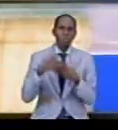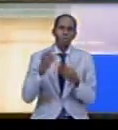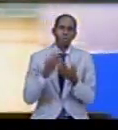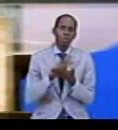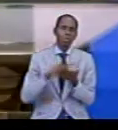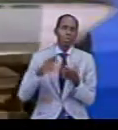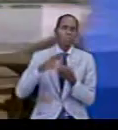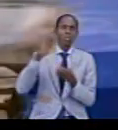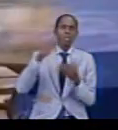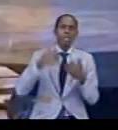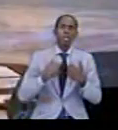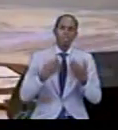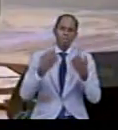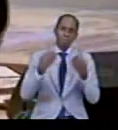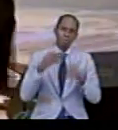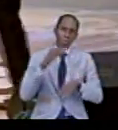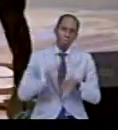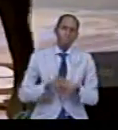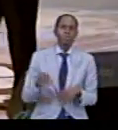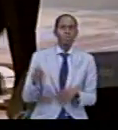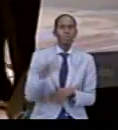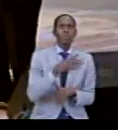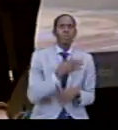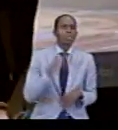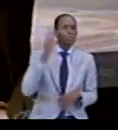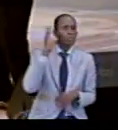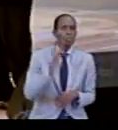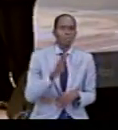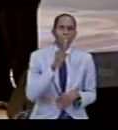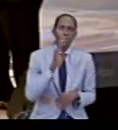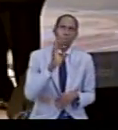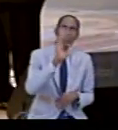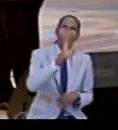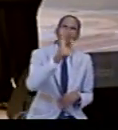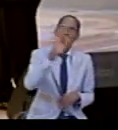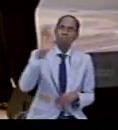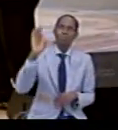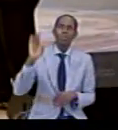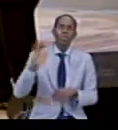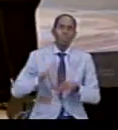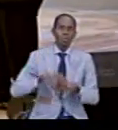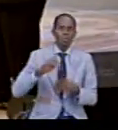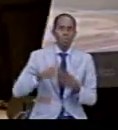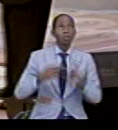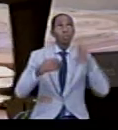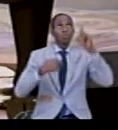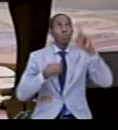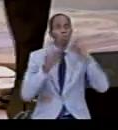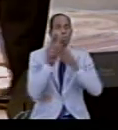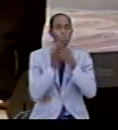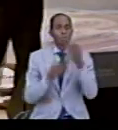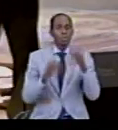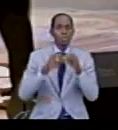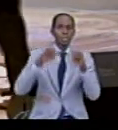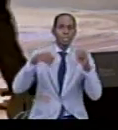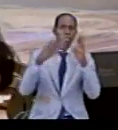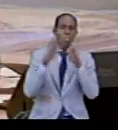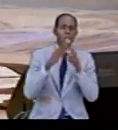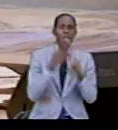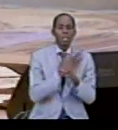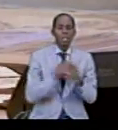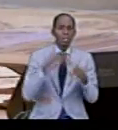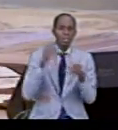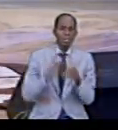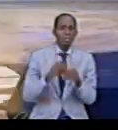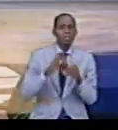Ghost has come upon you, and ye shall be witnesses unto me, both in Jerusalem and Judea